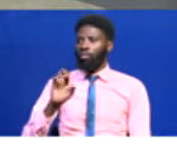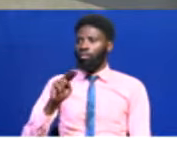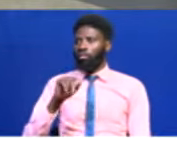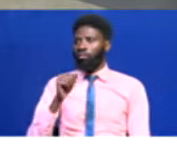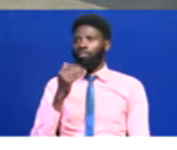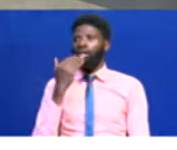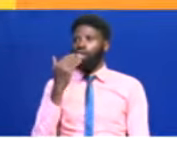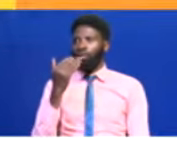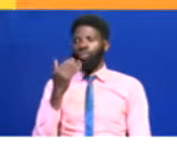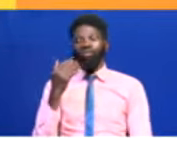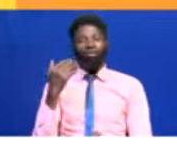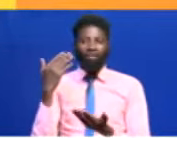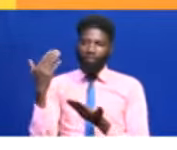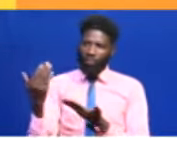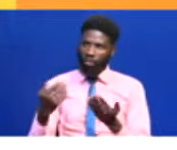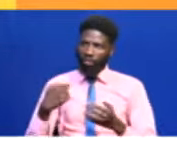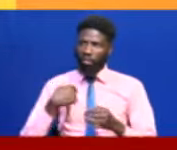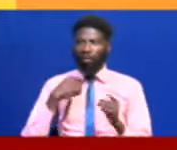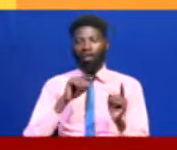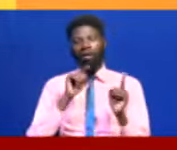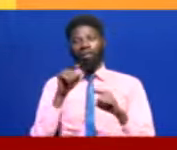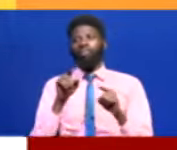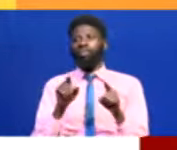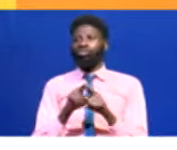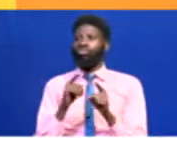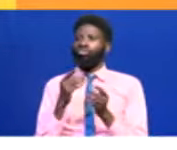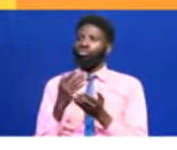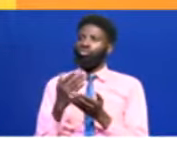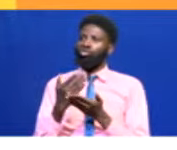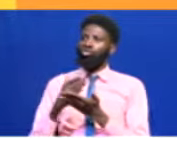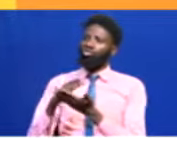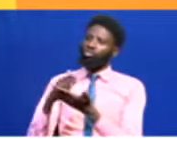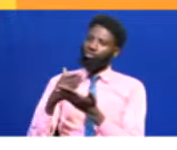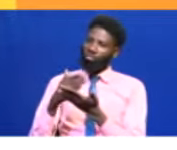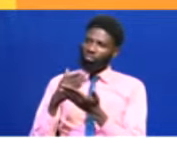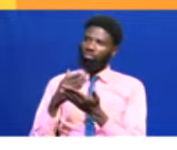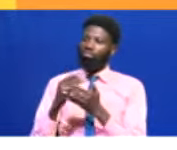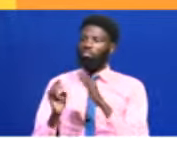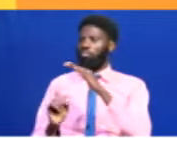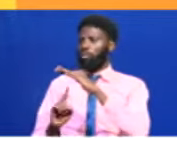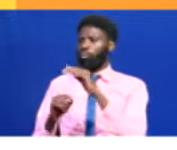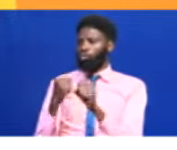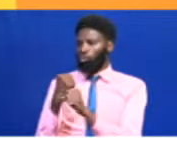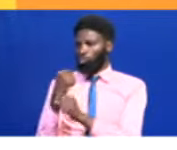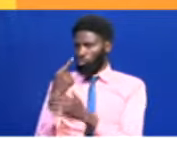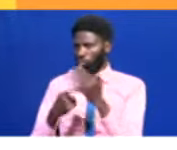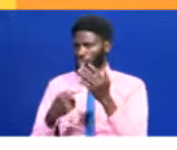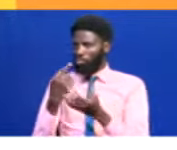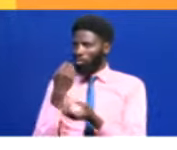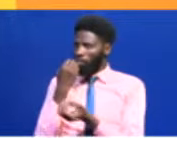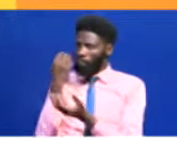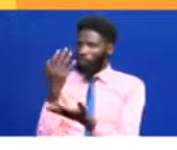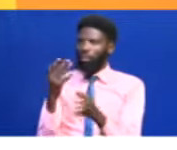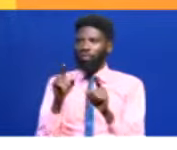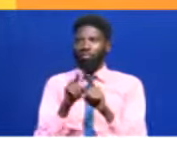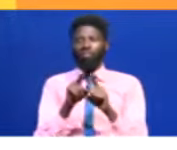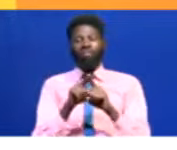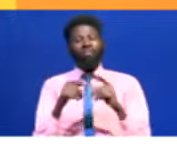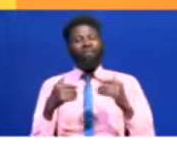to come here and share what the ministry is doing, and also have